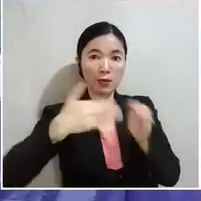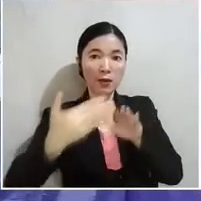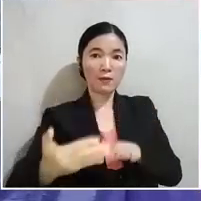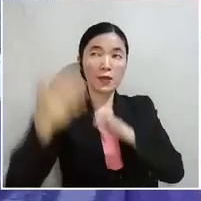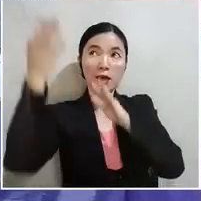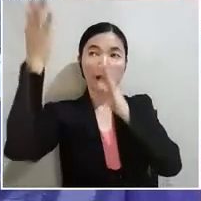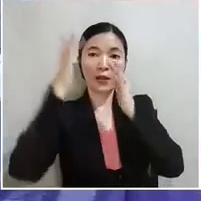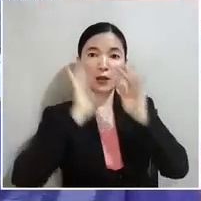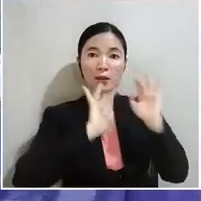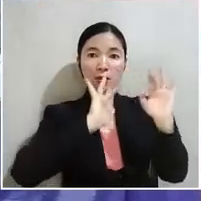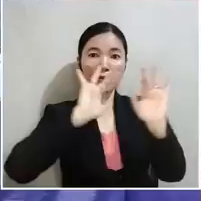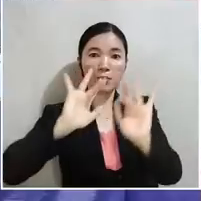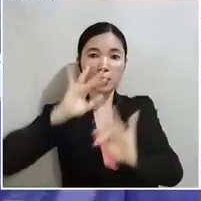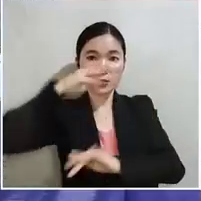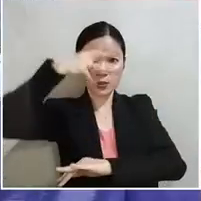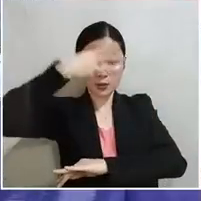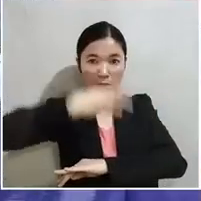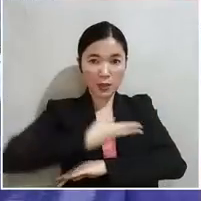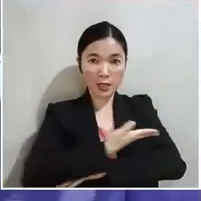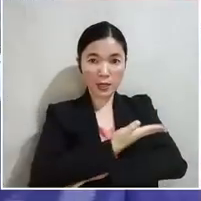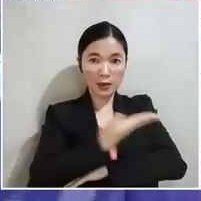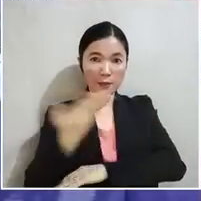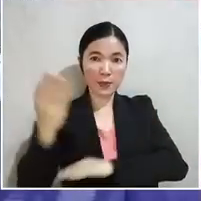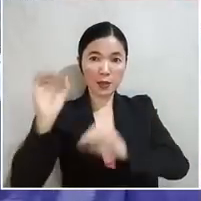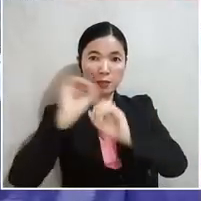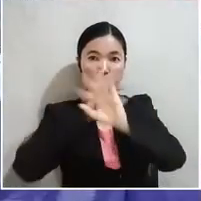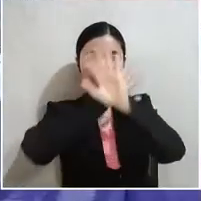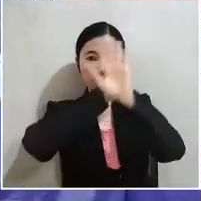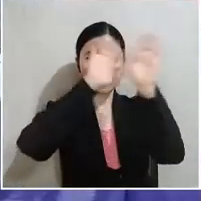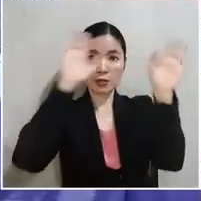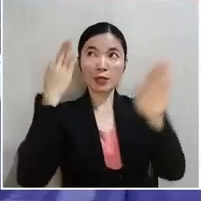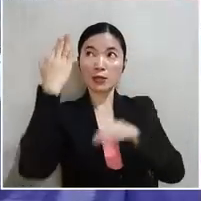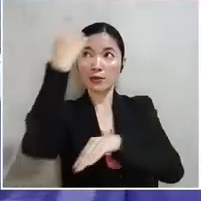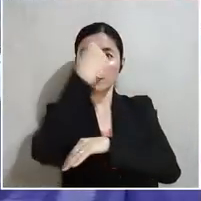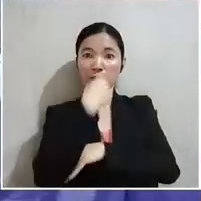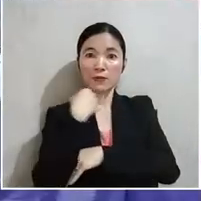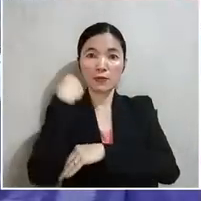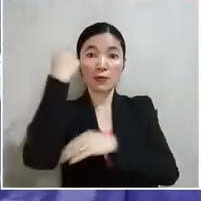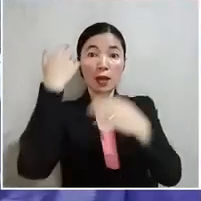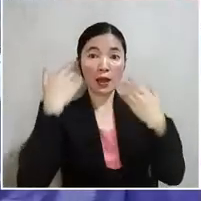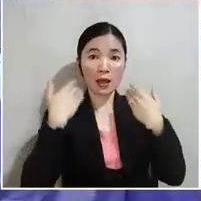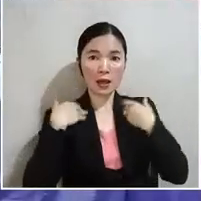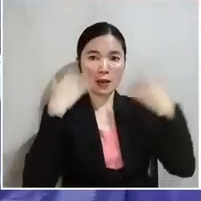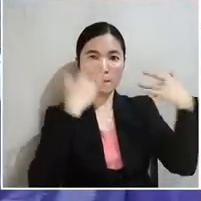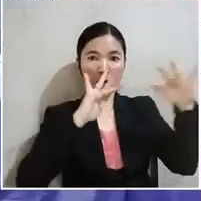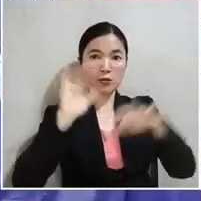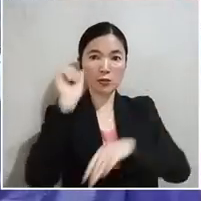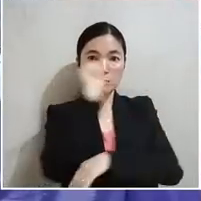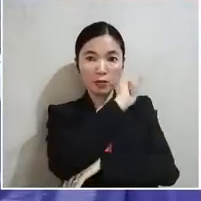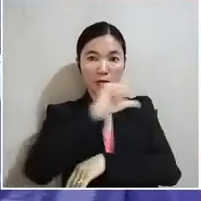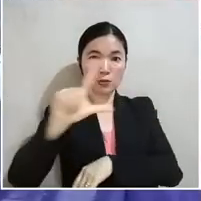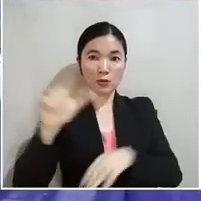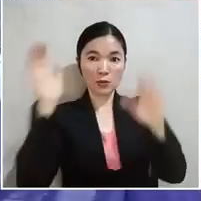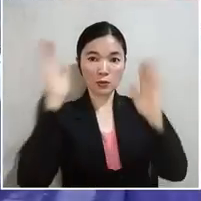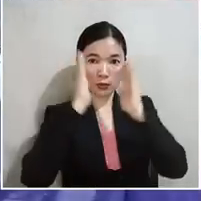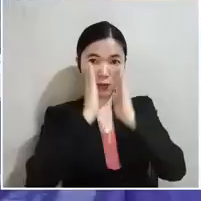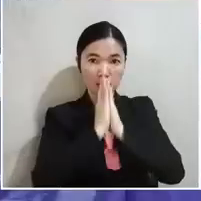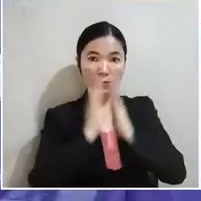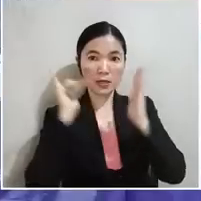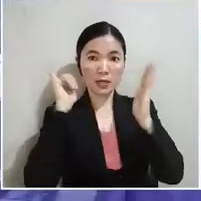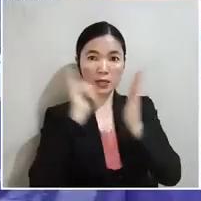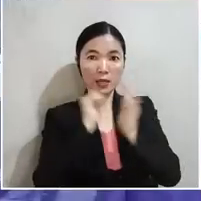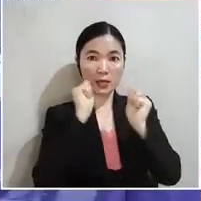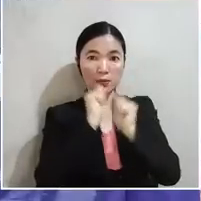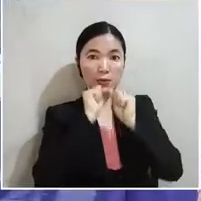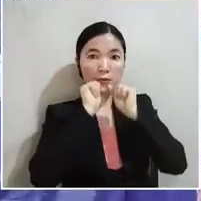mercy. Welcome them into the light of your face. Have mercy on us all, we pray, that with the Blessed